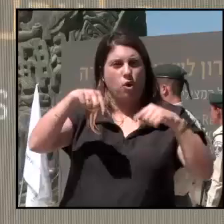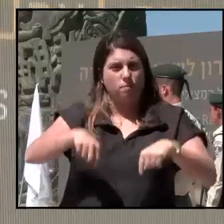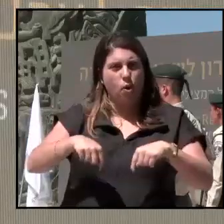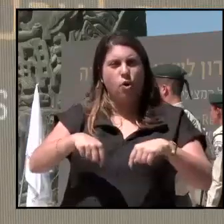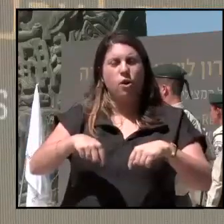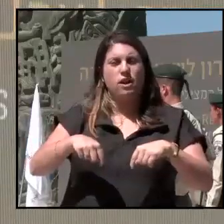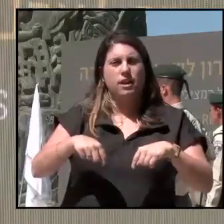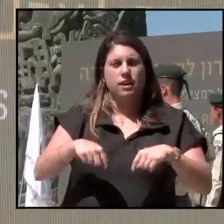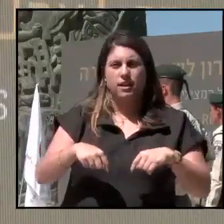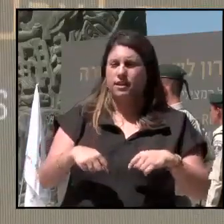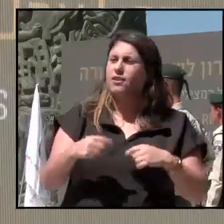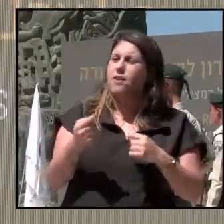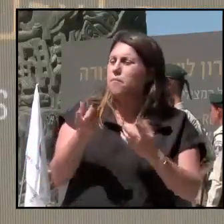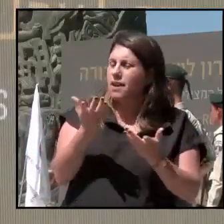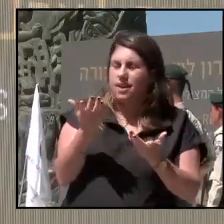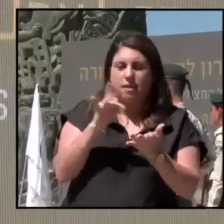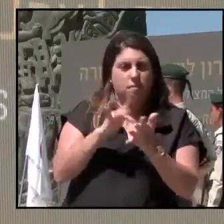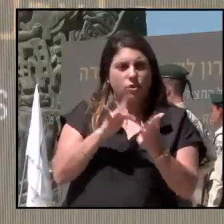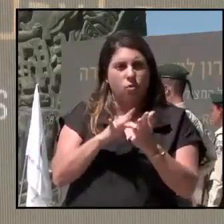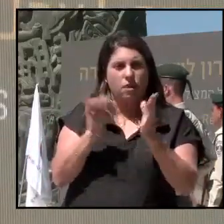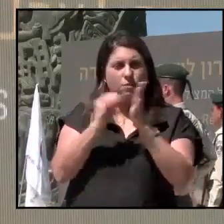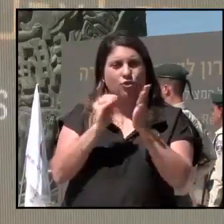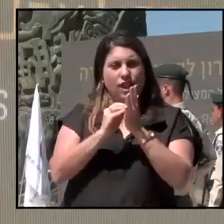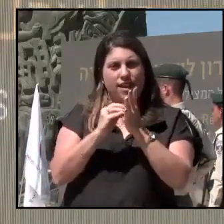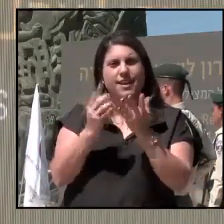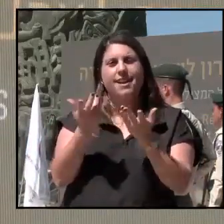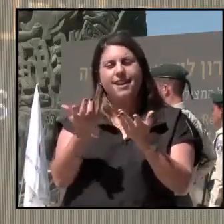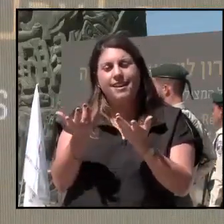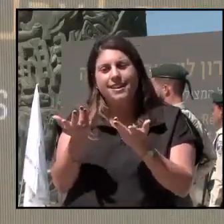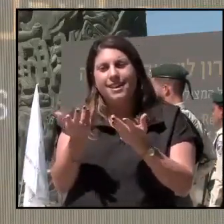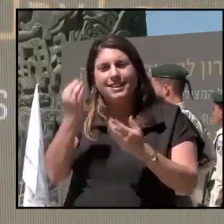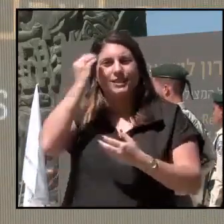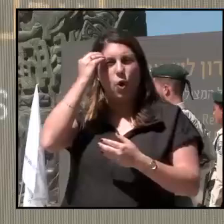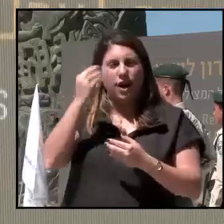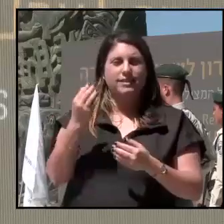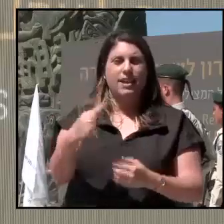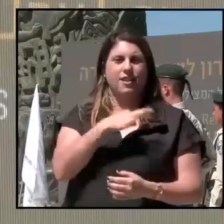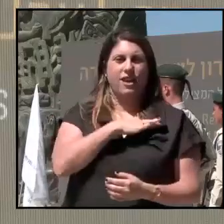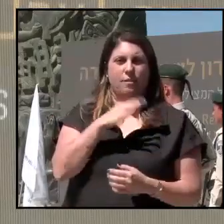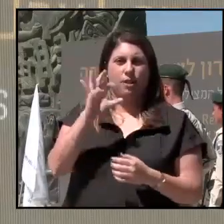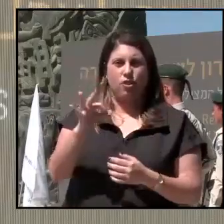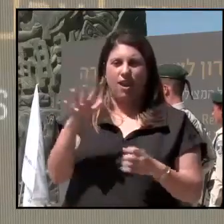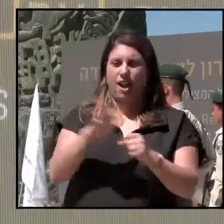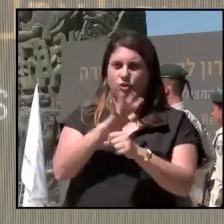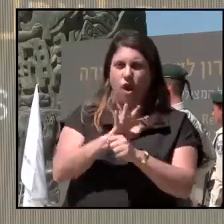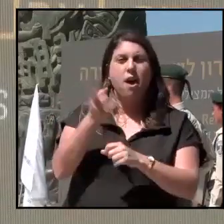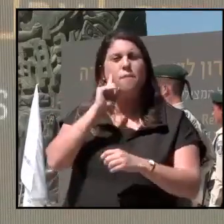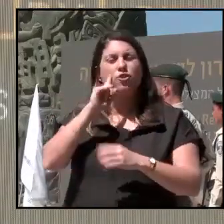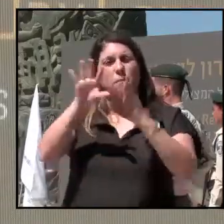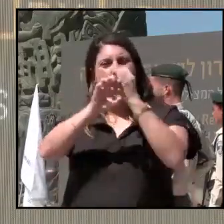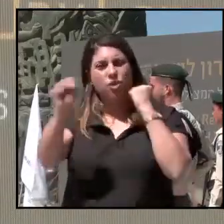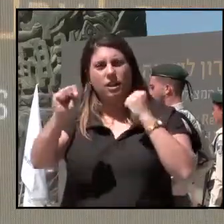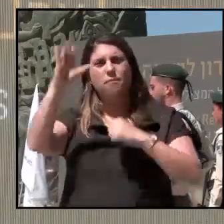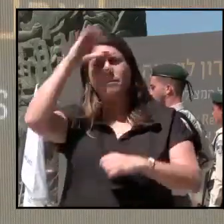in this very precious memorial place to commemorate the victims and survivors of the Holocaust on behalf of my ambassador,